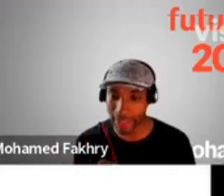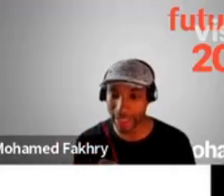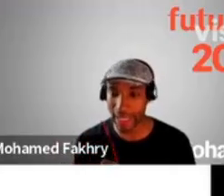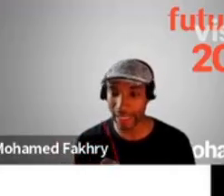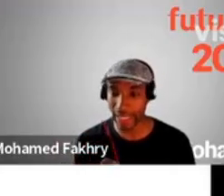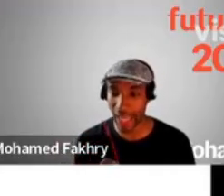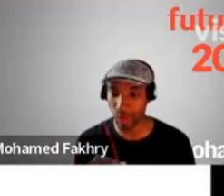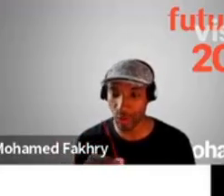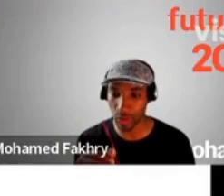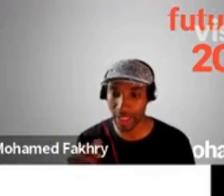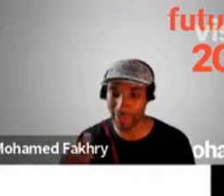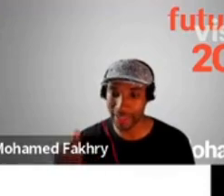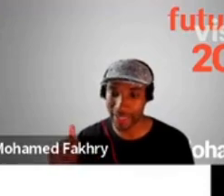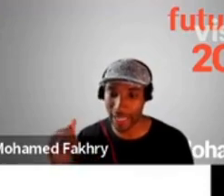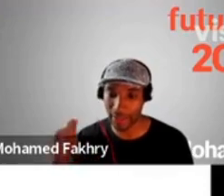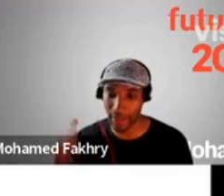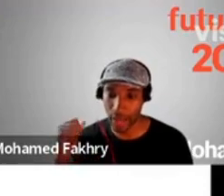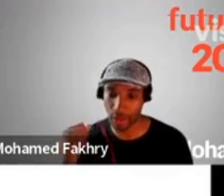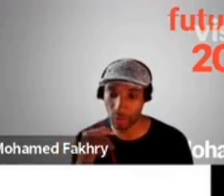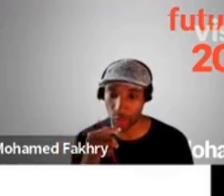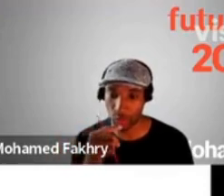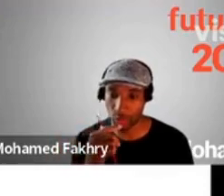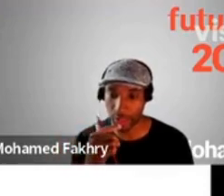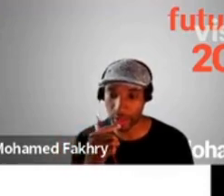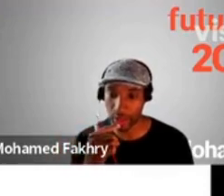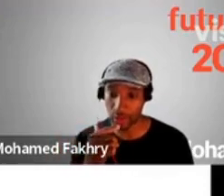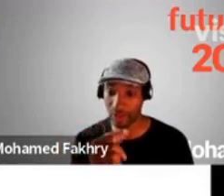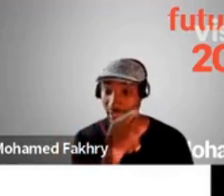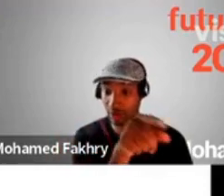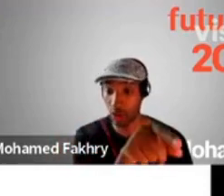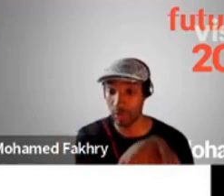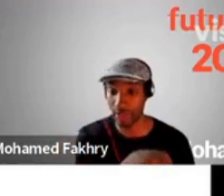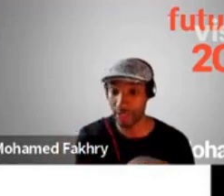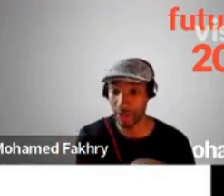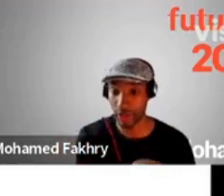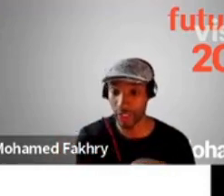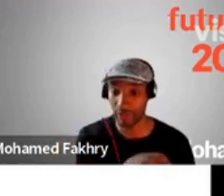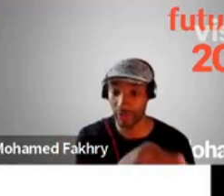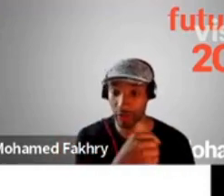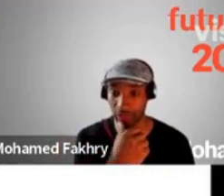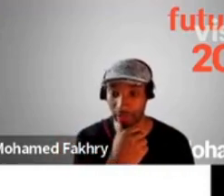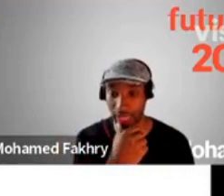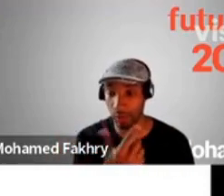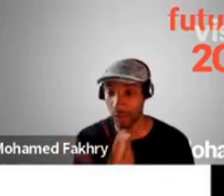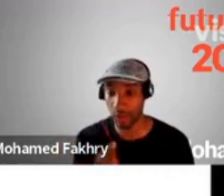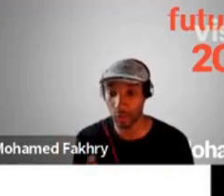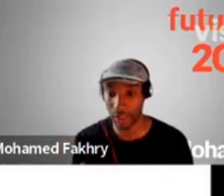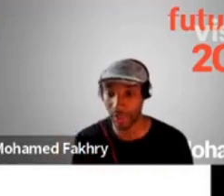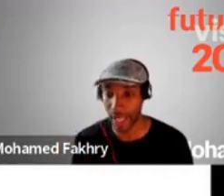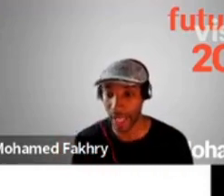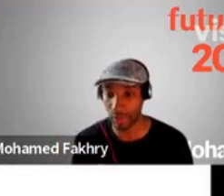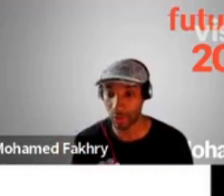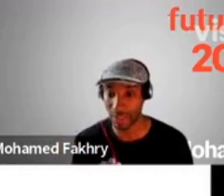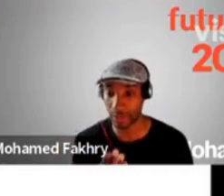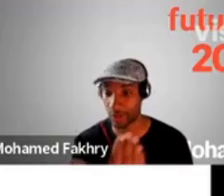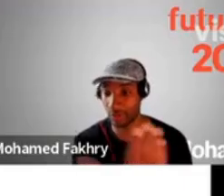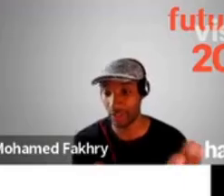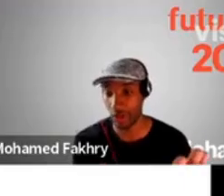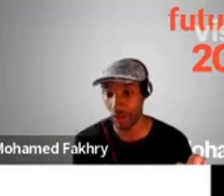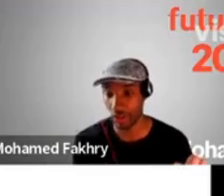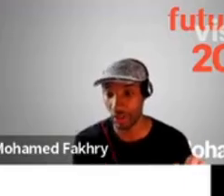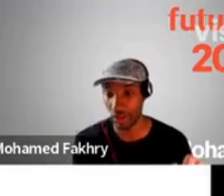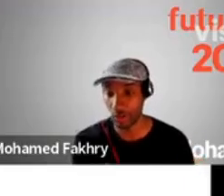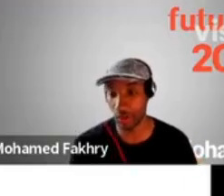to the meeting, right, I am going to end up sitting at the back of the room, right? So if that column is heard in front of me, I would not really be able to see the